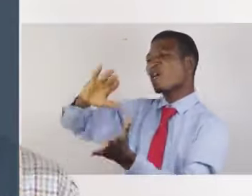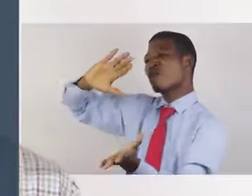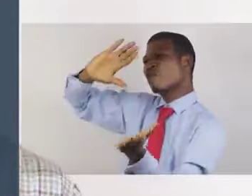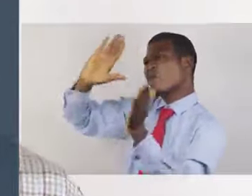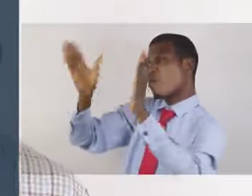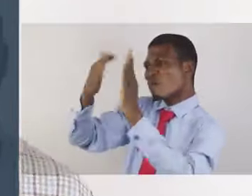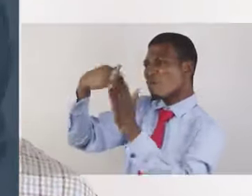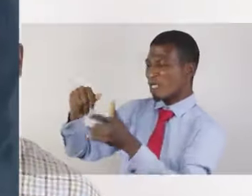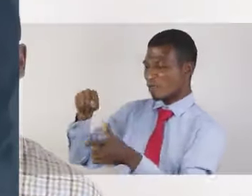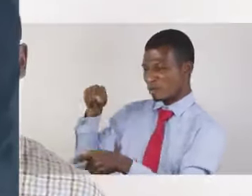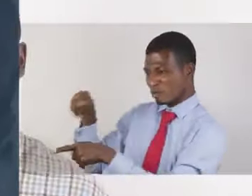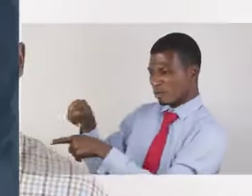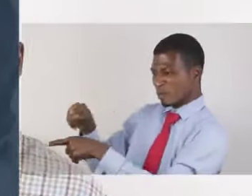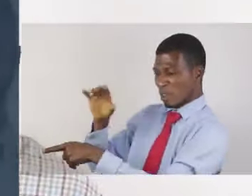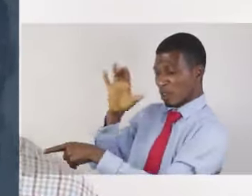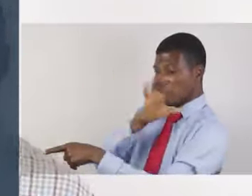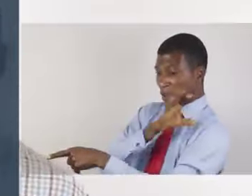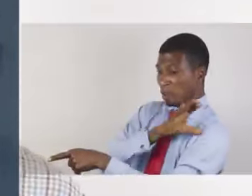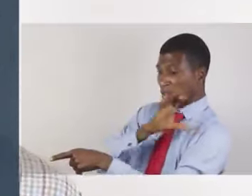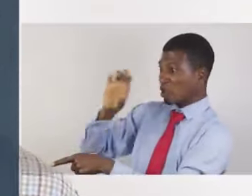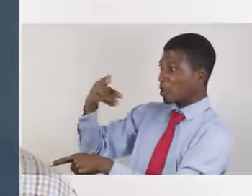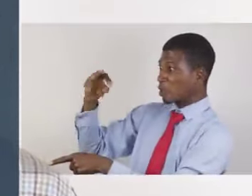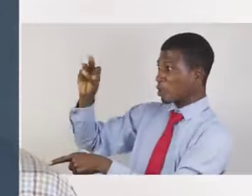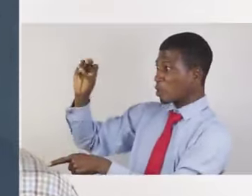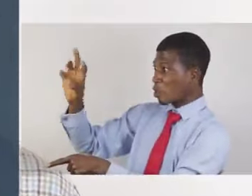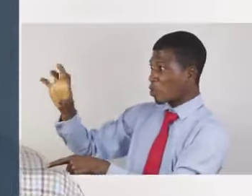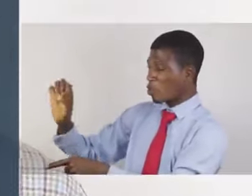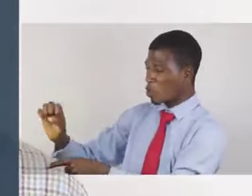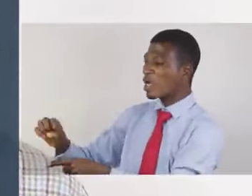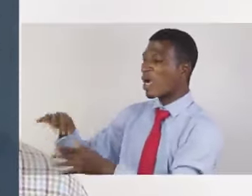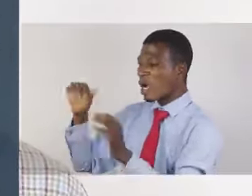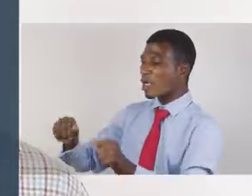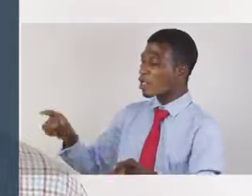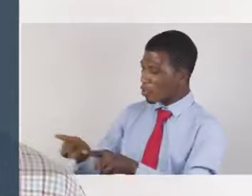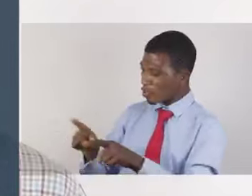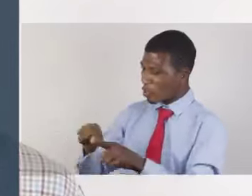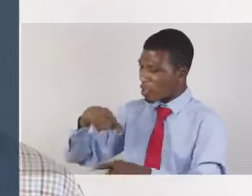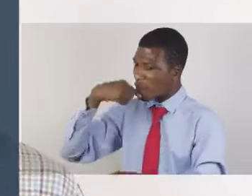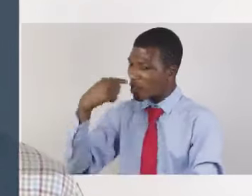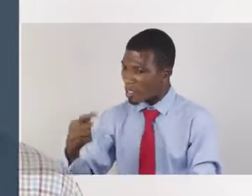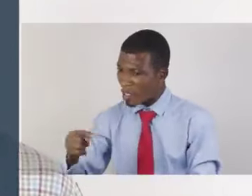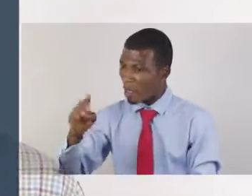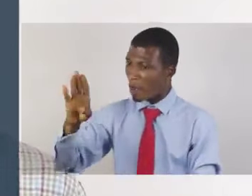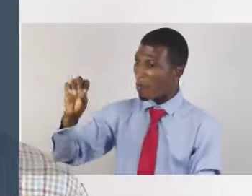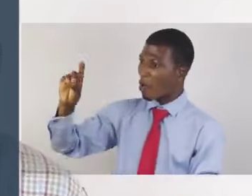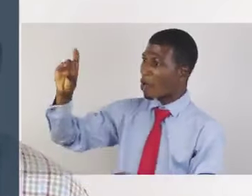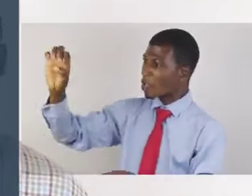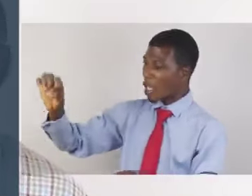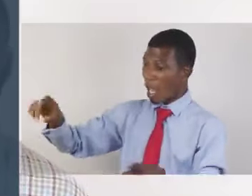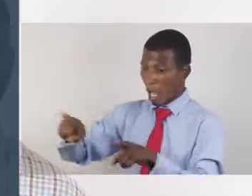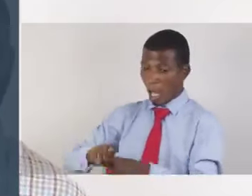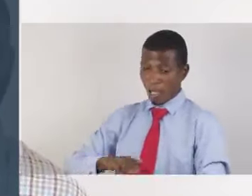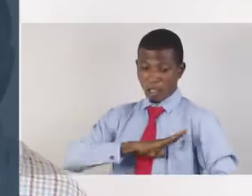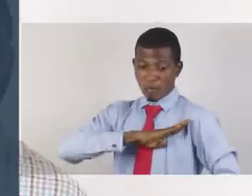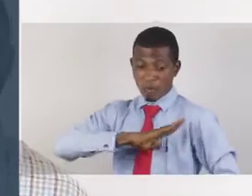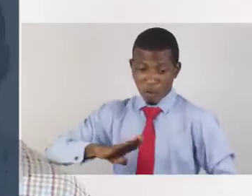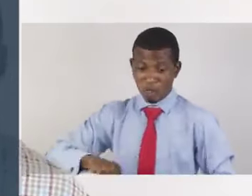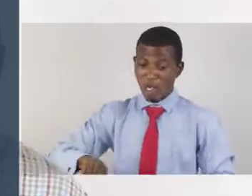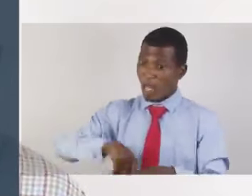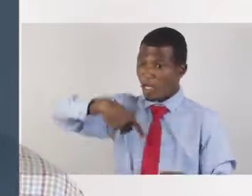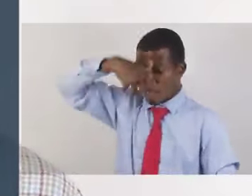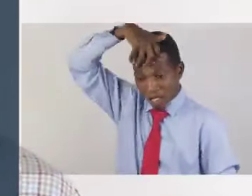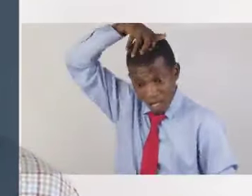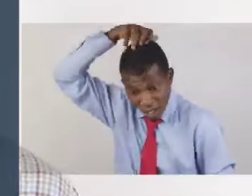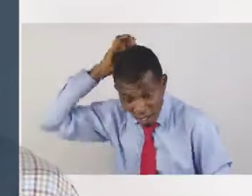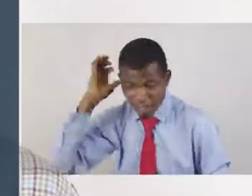compare Chinwe to a gazelle. Now, I can also say Bode is as bold as a